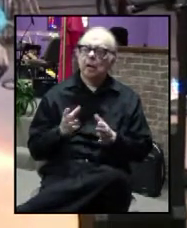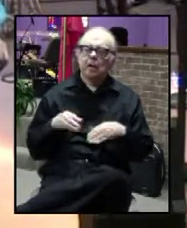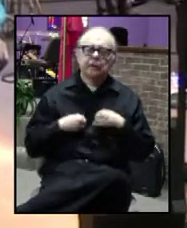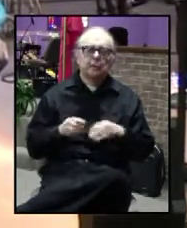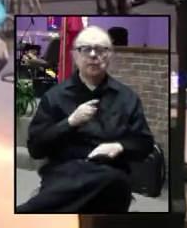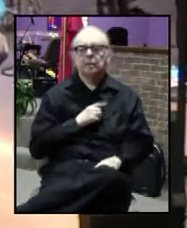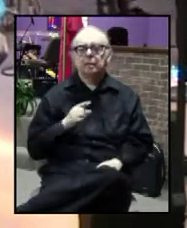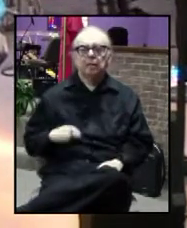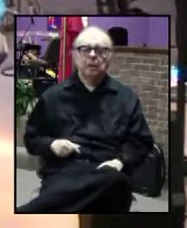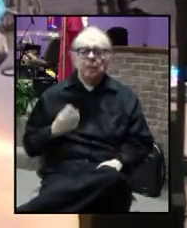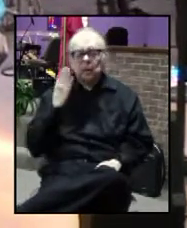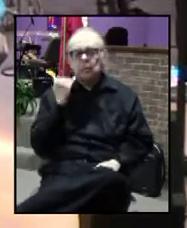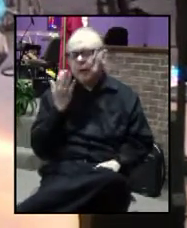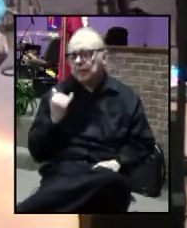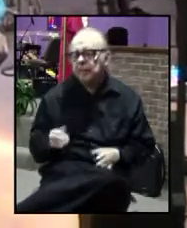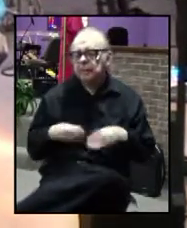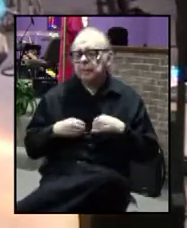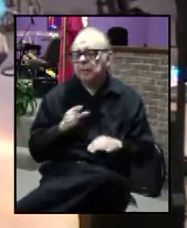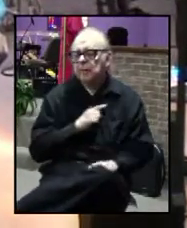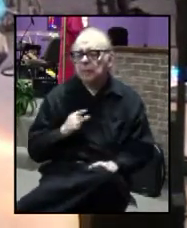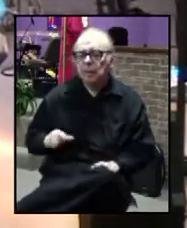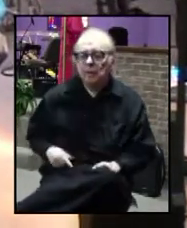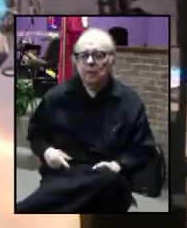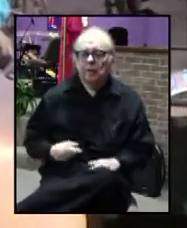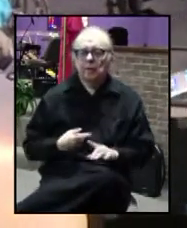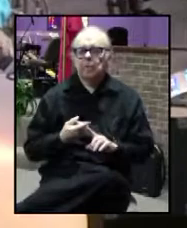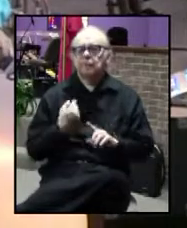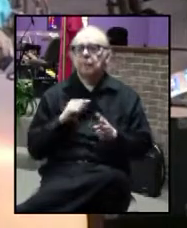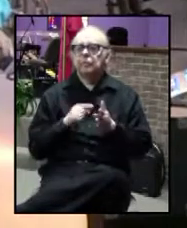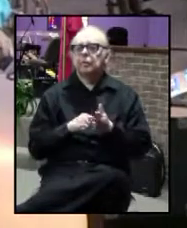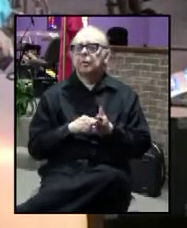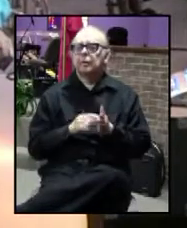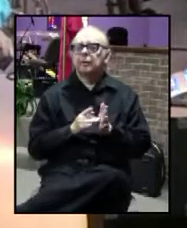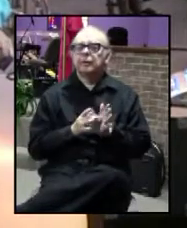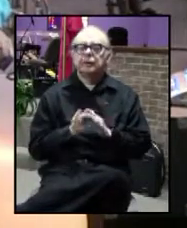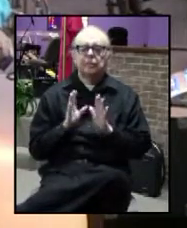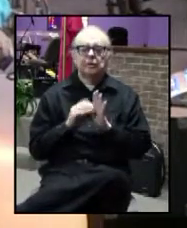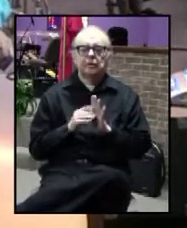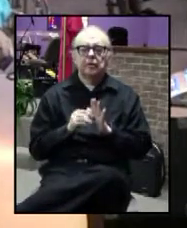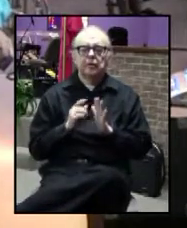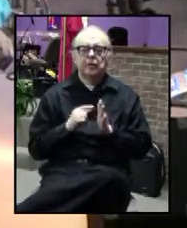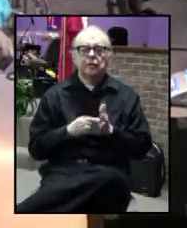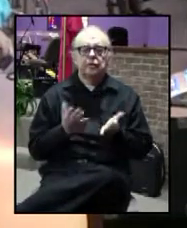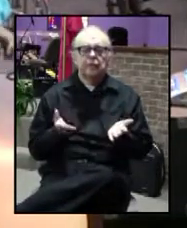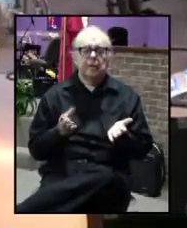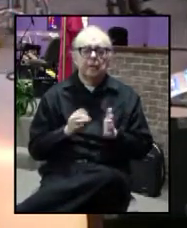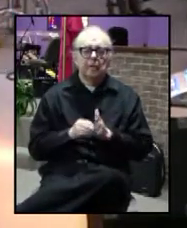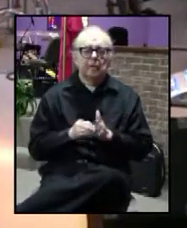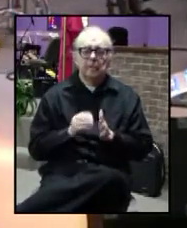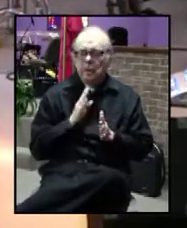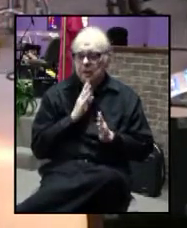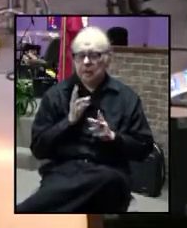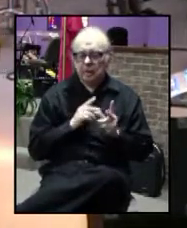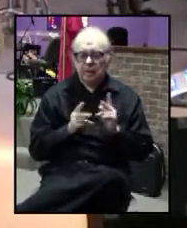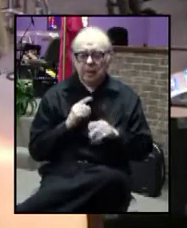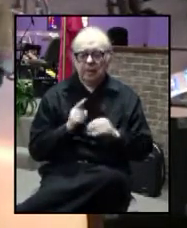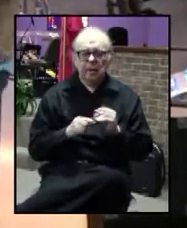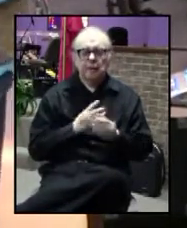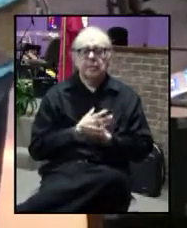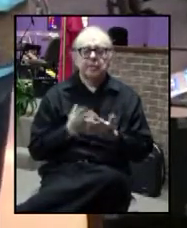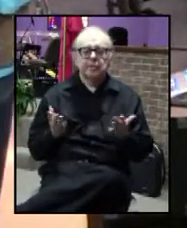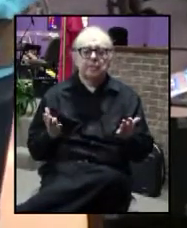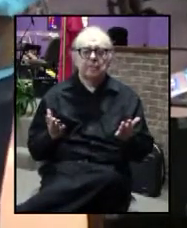Lord. You want to know why they came to know the Lord? From the showing of the Jesus film. And after showing of the Jesus film, just talking to them about these